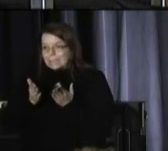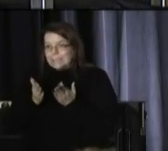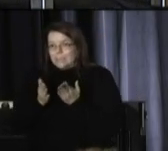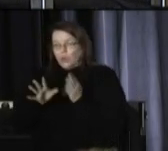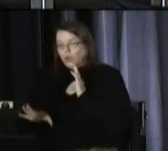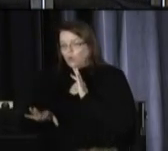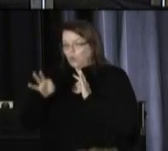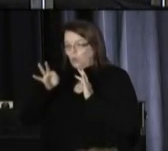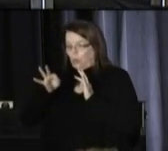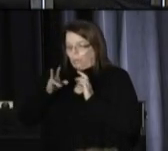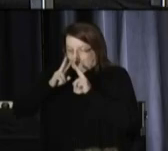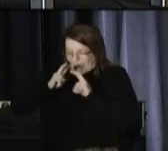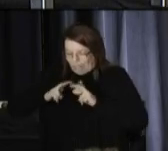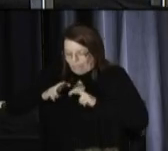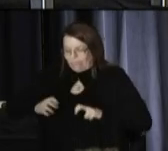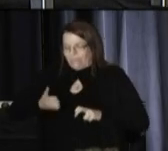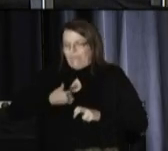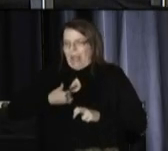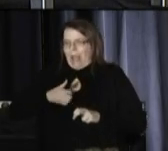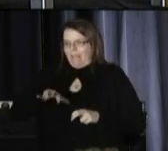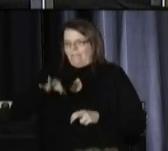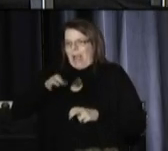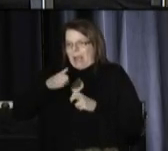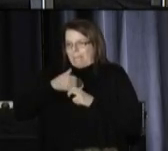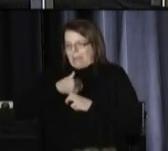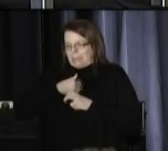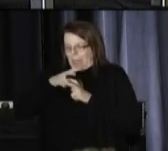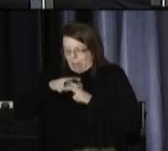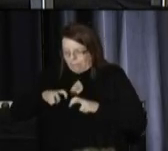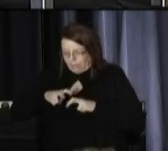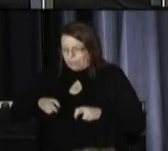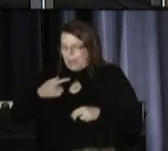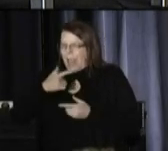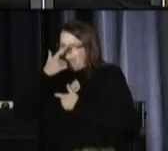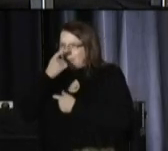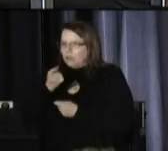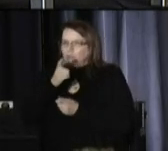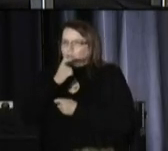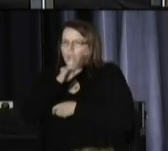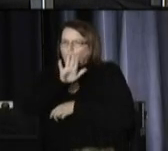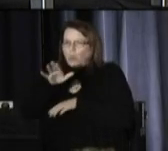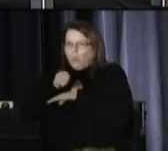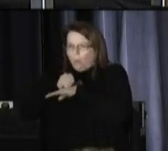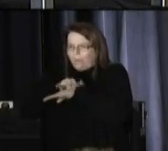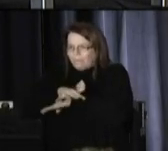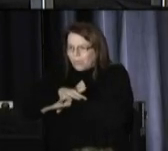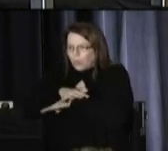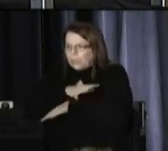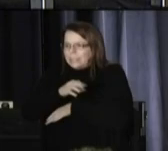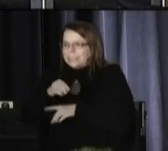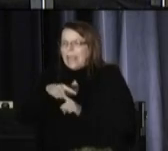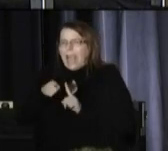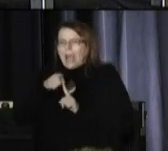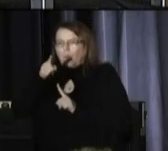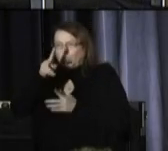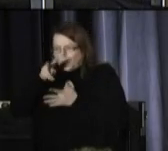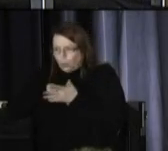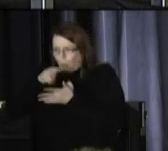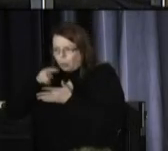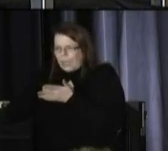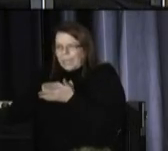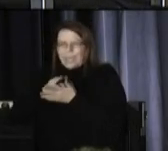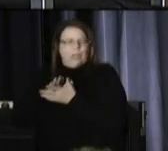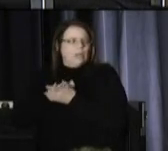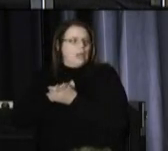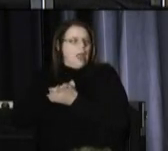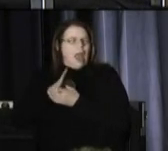find myself in. And I'm interested in who your influences were. And when you were reading, Deesha,